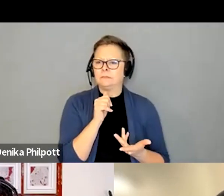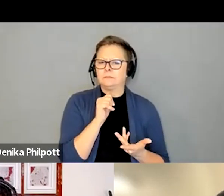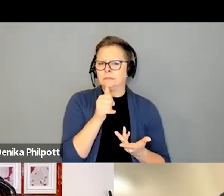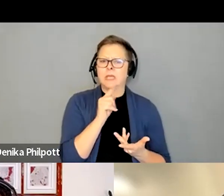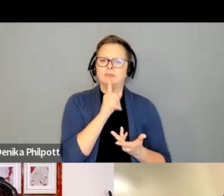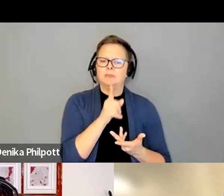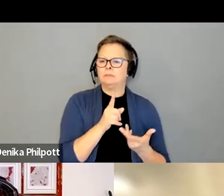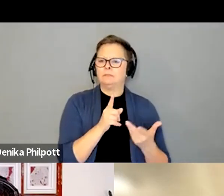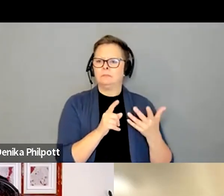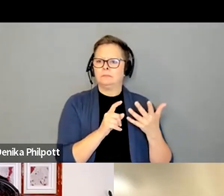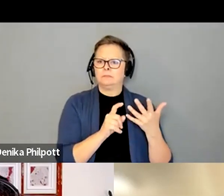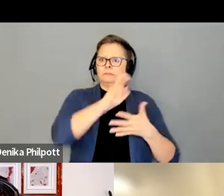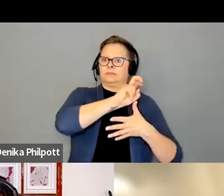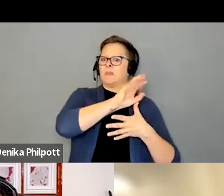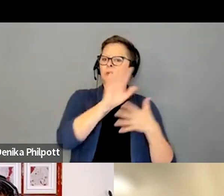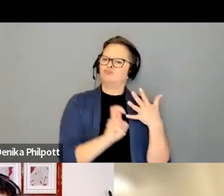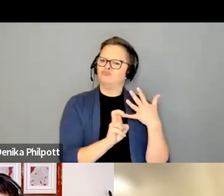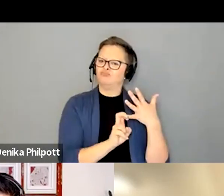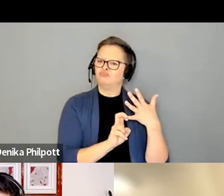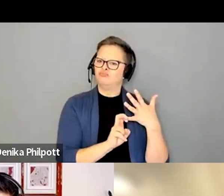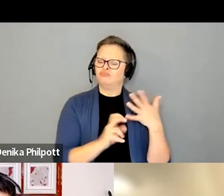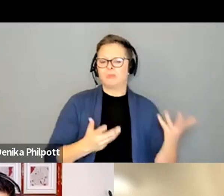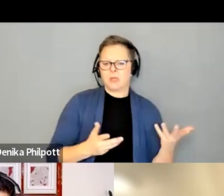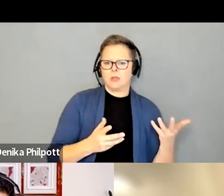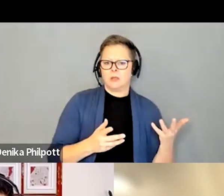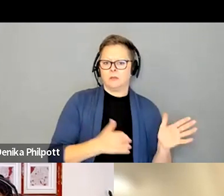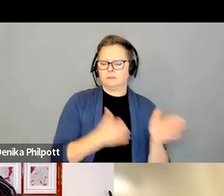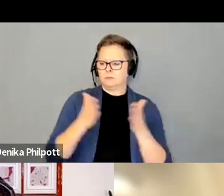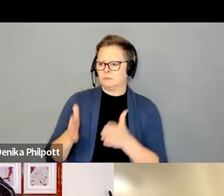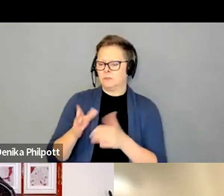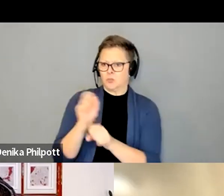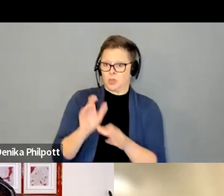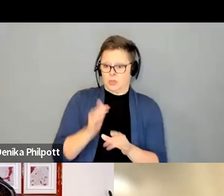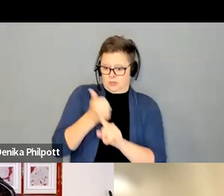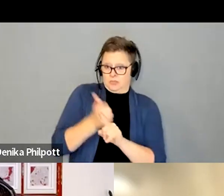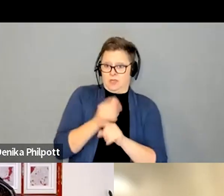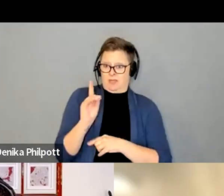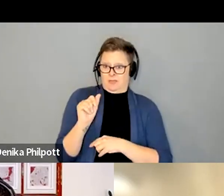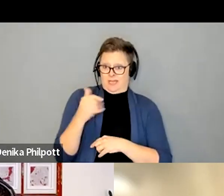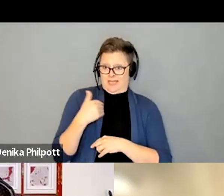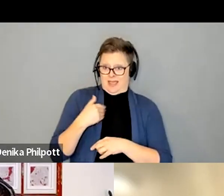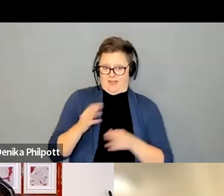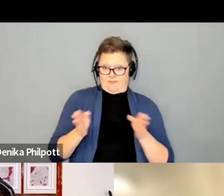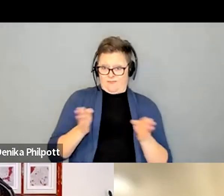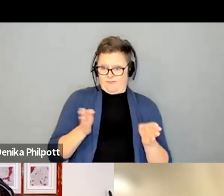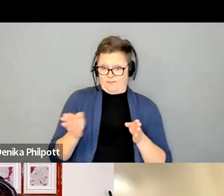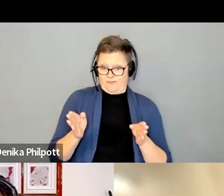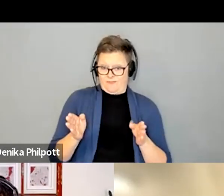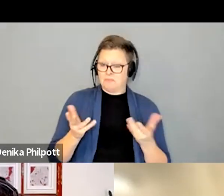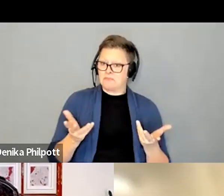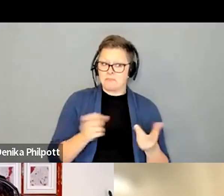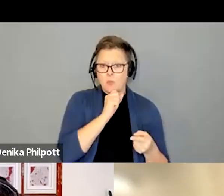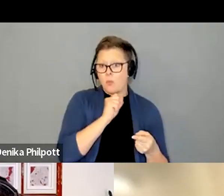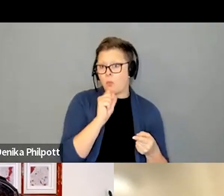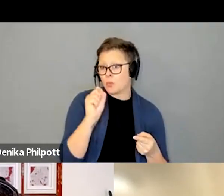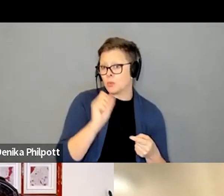of thing. And when you looked at the workers with disabilities that we surveyed, many of them were older, later in their